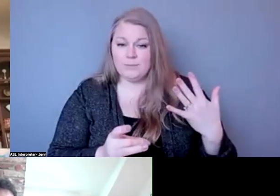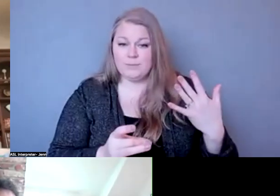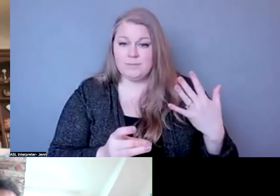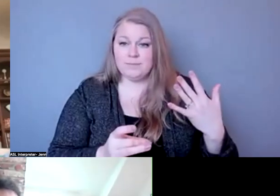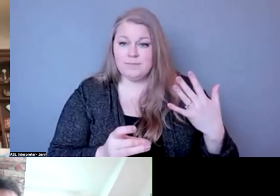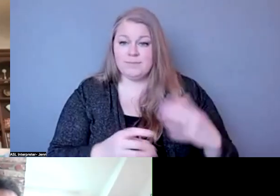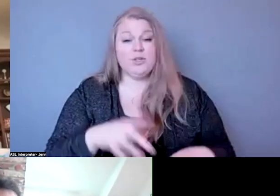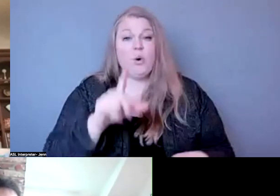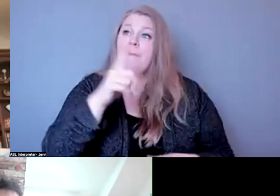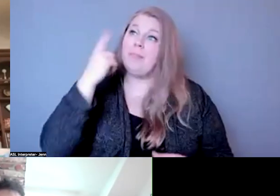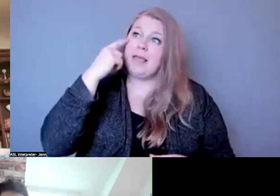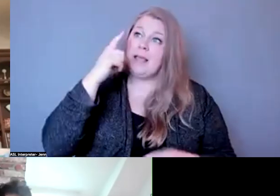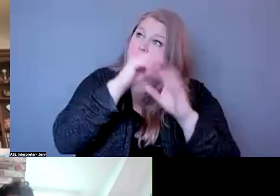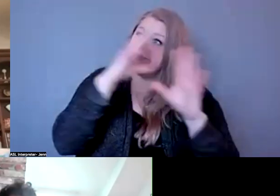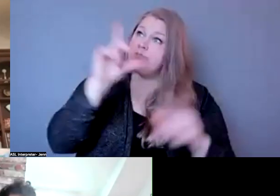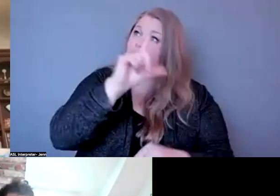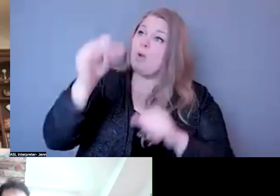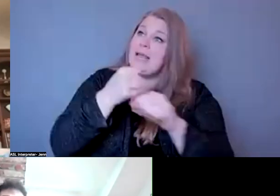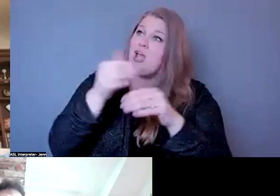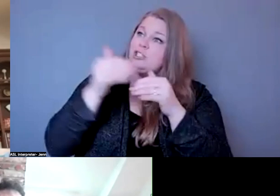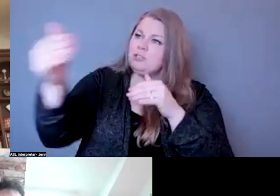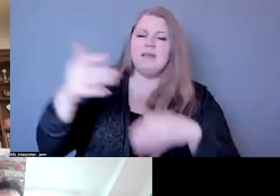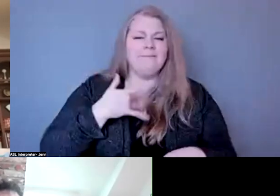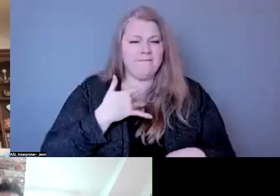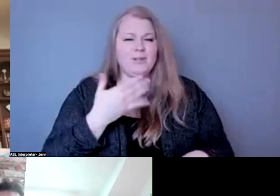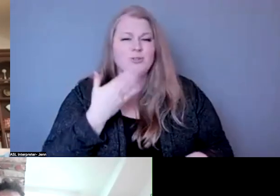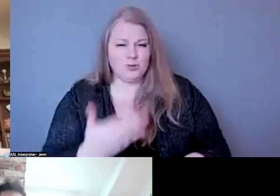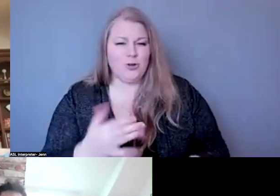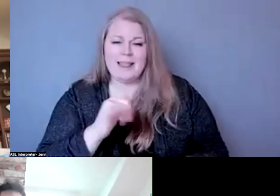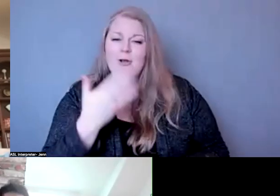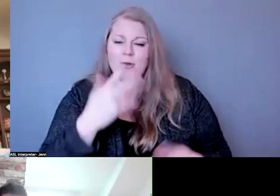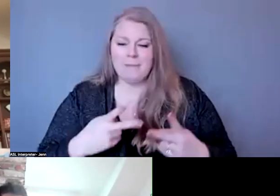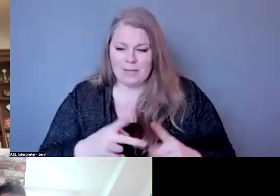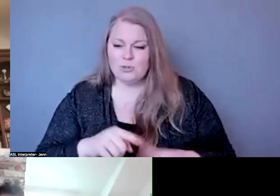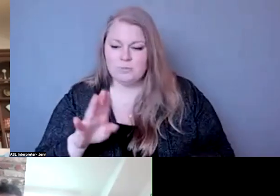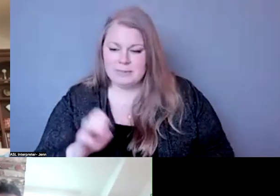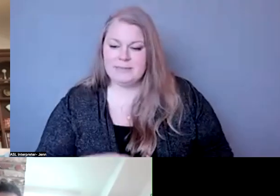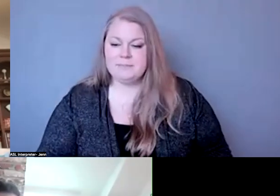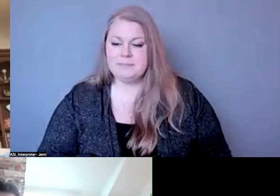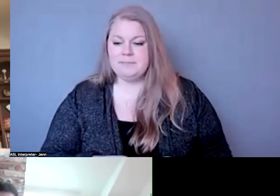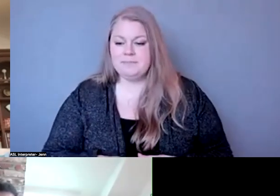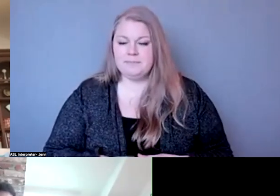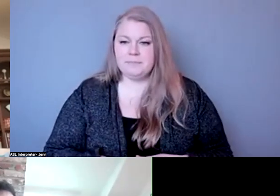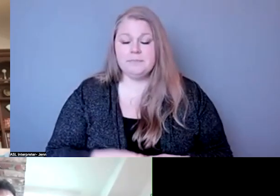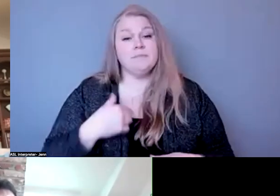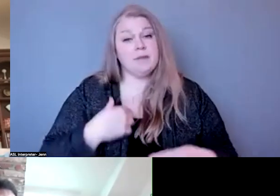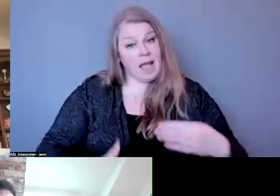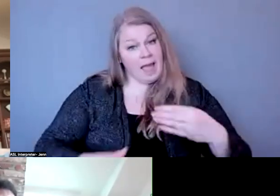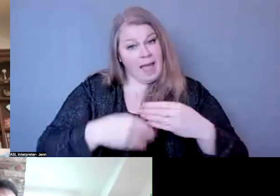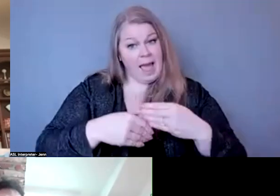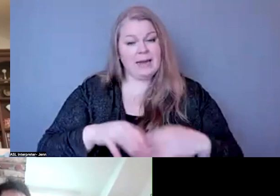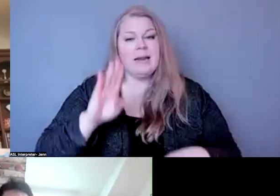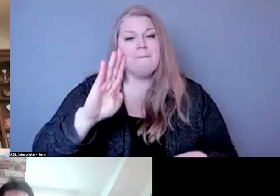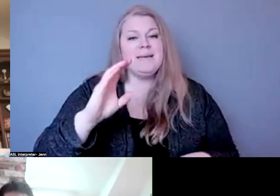of 20 years, that feels good. That feels like a good place to be. I added into this list, however,